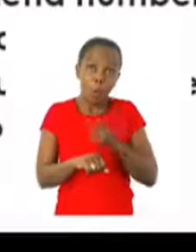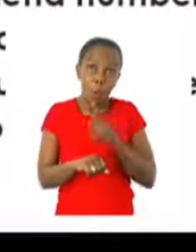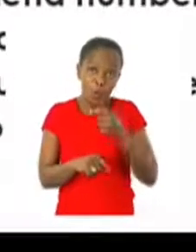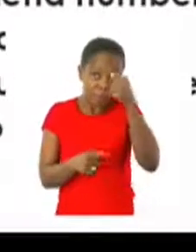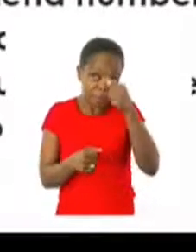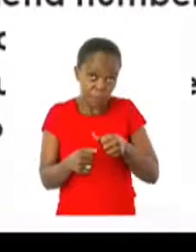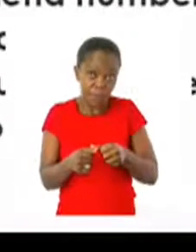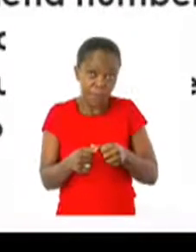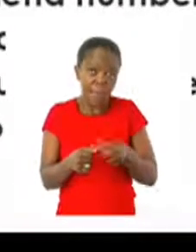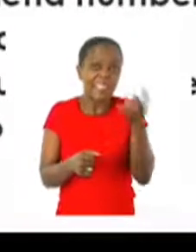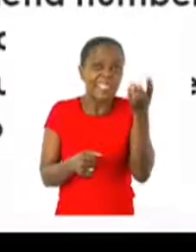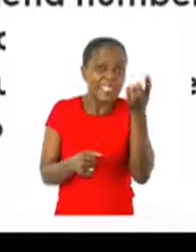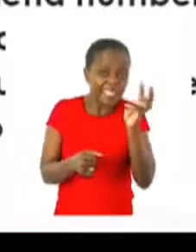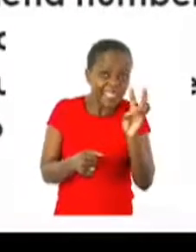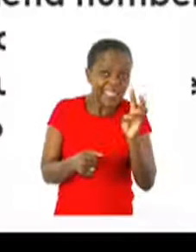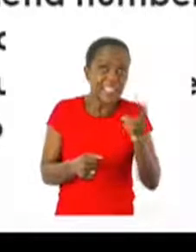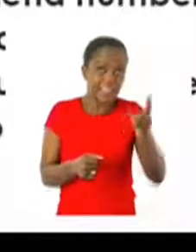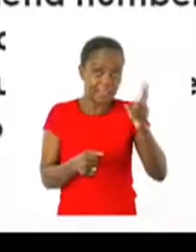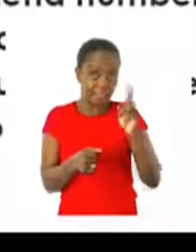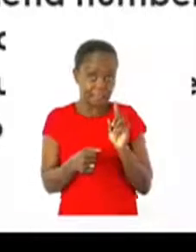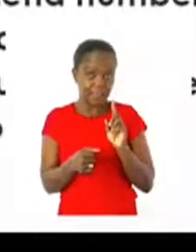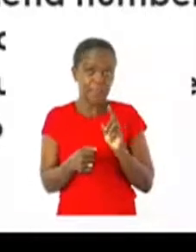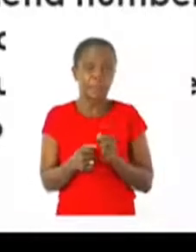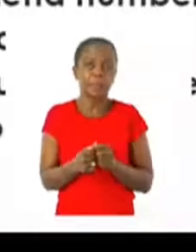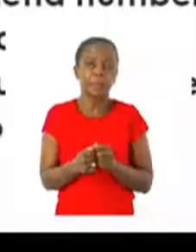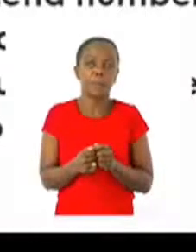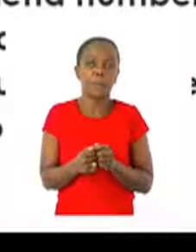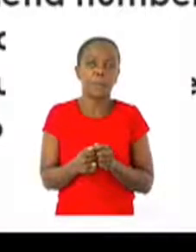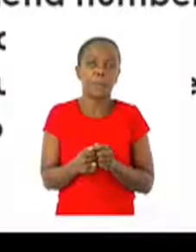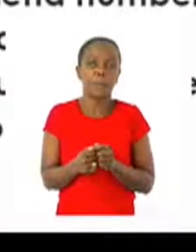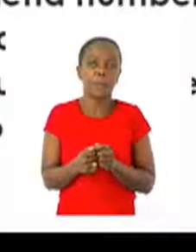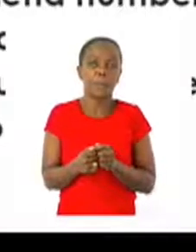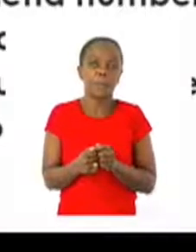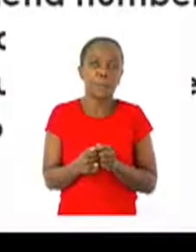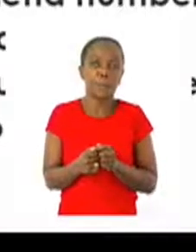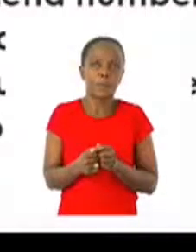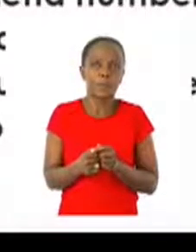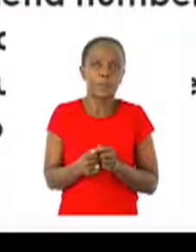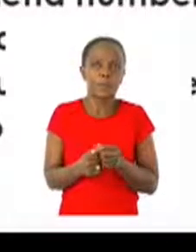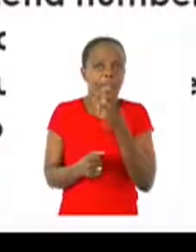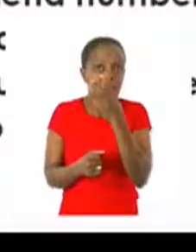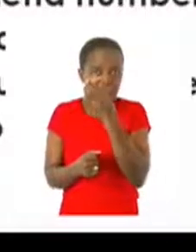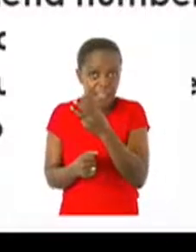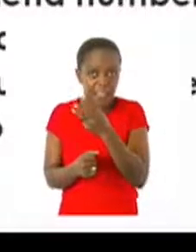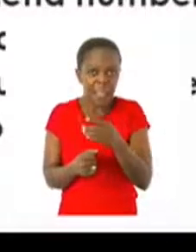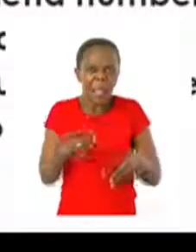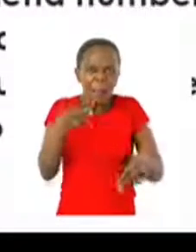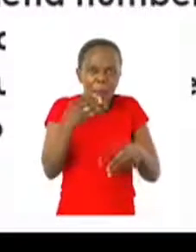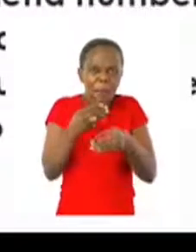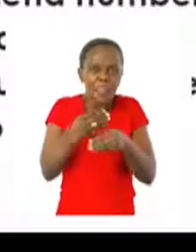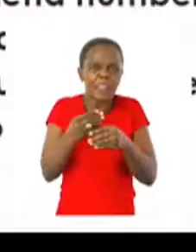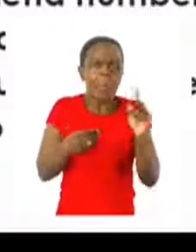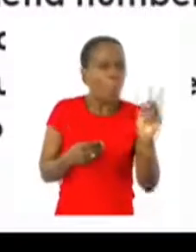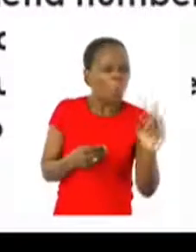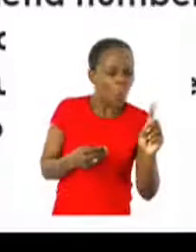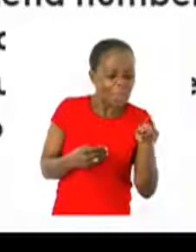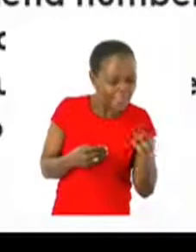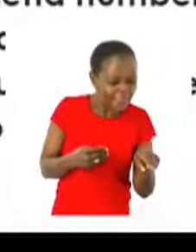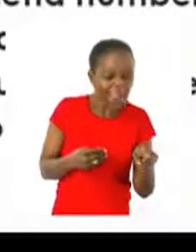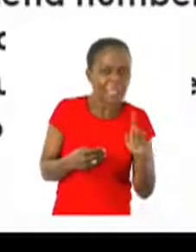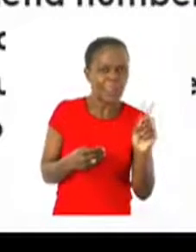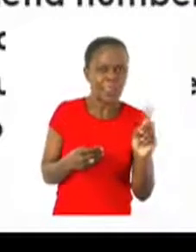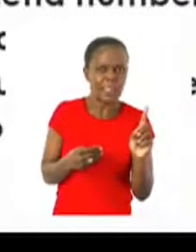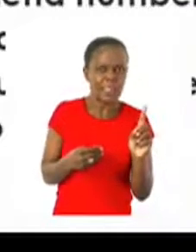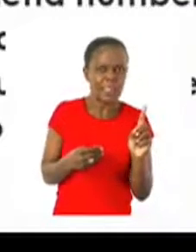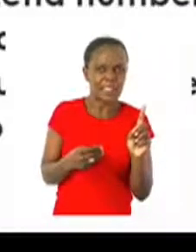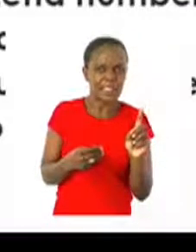number that you're going to add up is going to add up to 6. So 3 plus a number that we don't know what